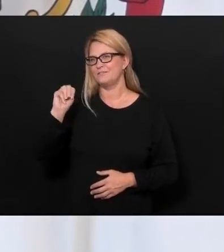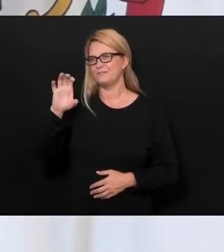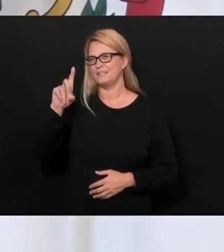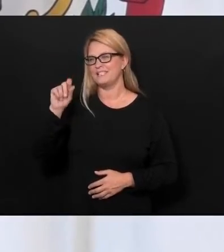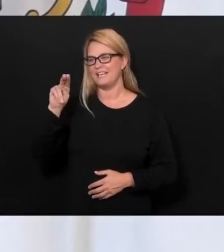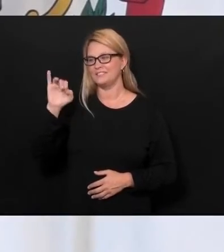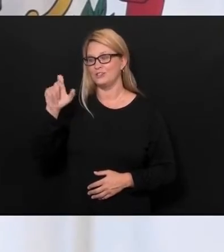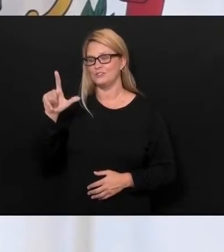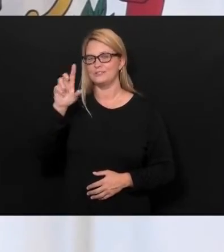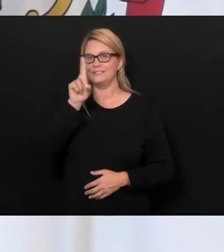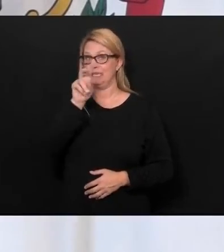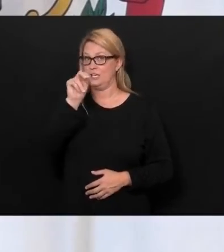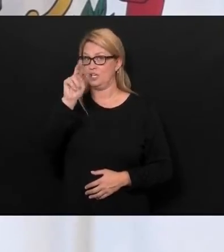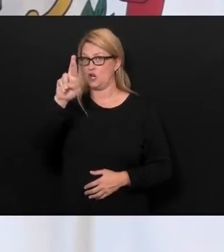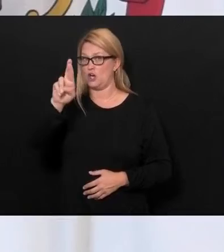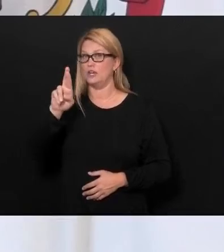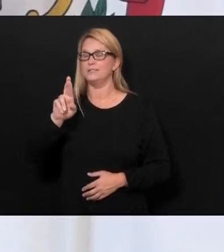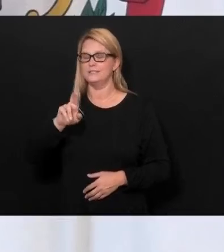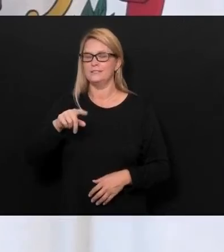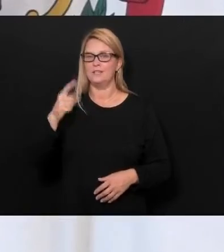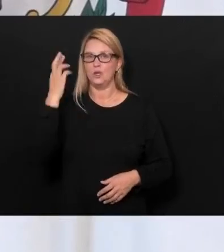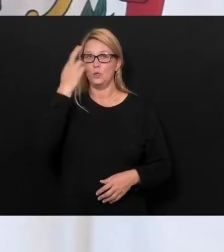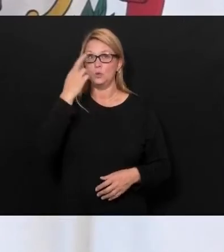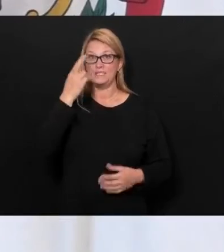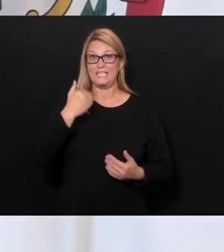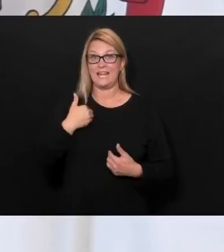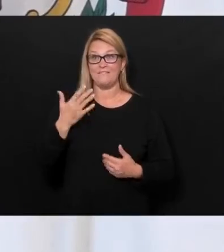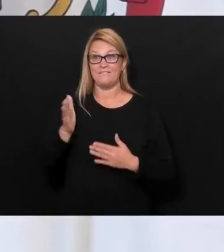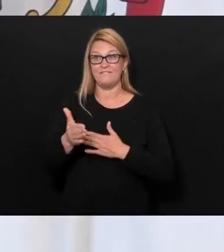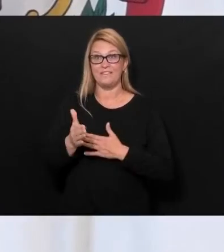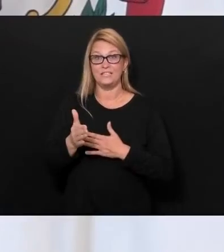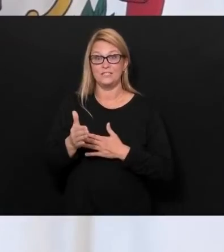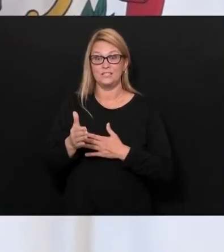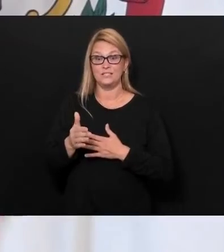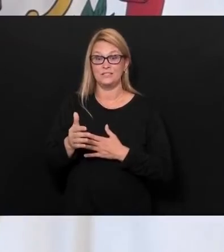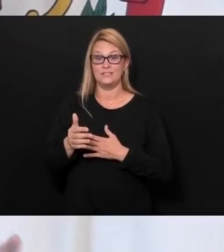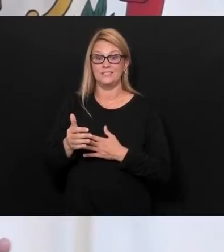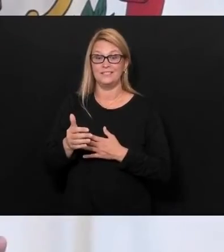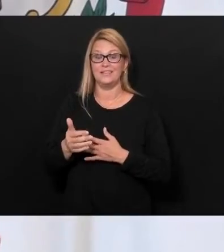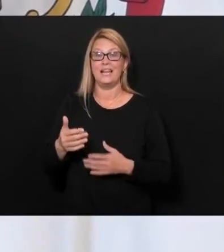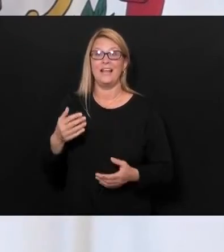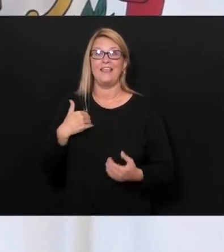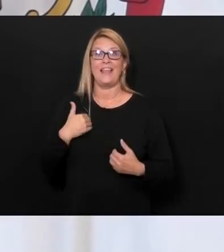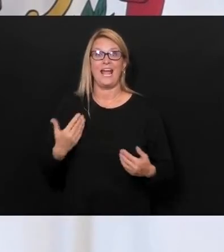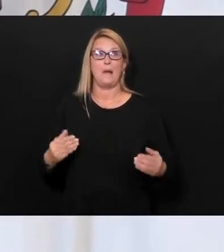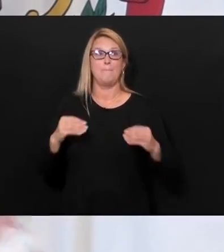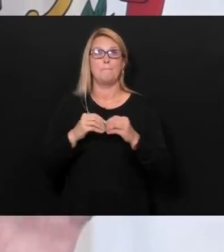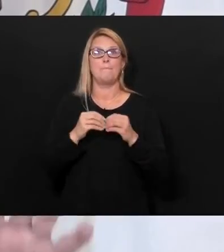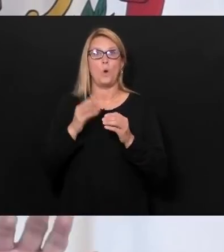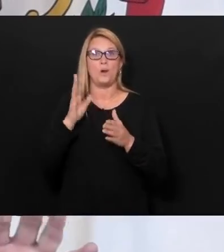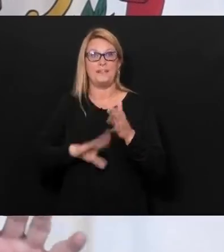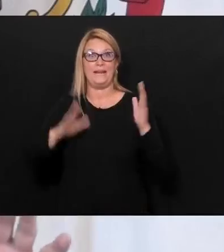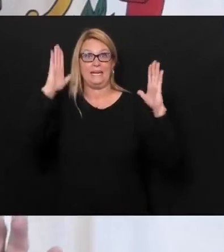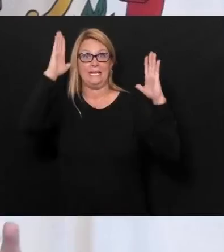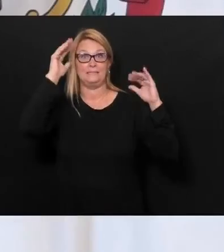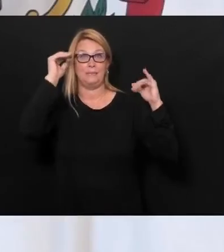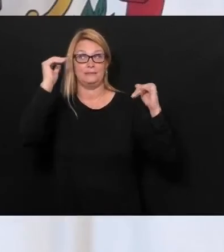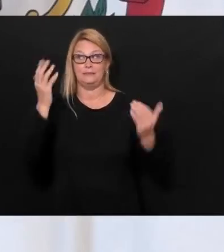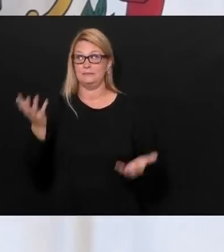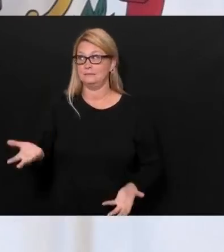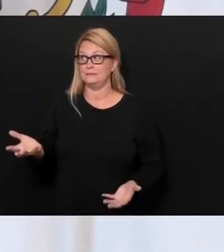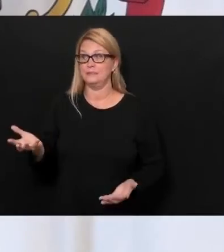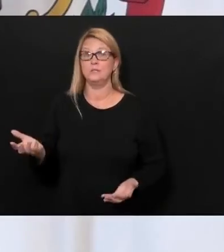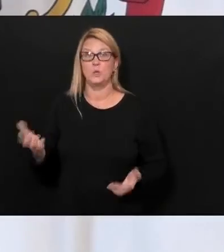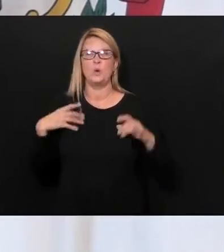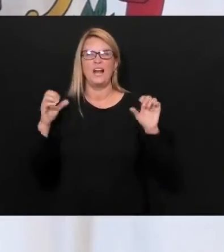keep doing great work. The reason they've got these fish is they grew more than what they expected. And so